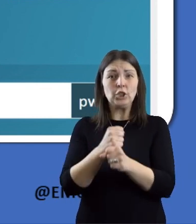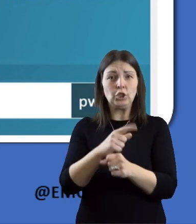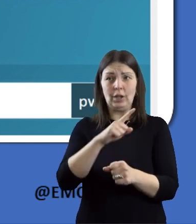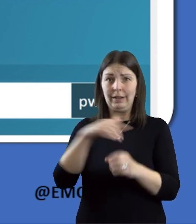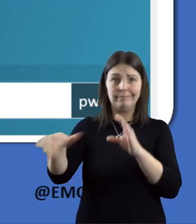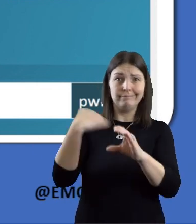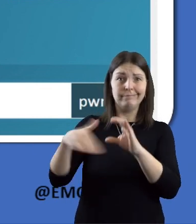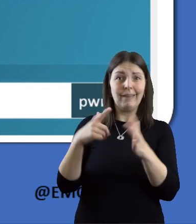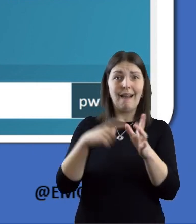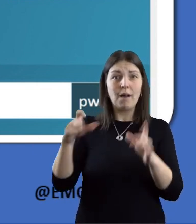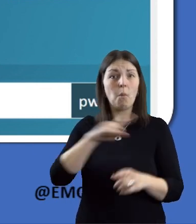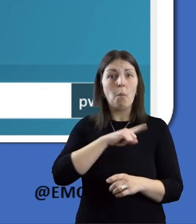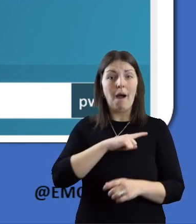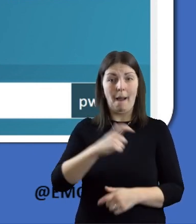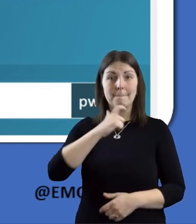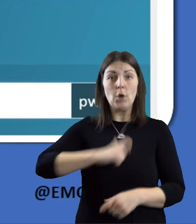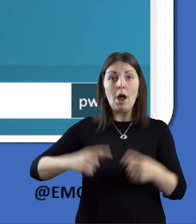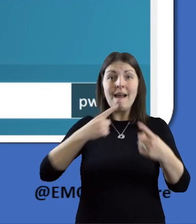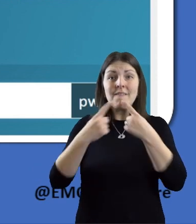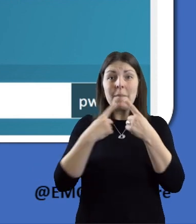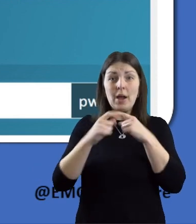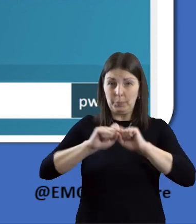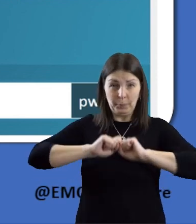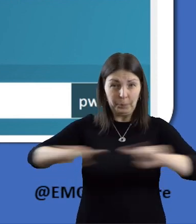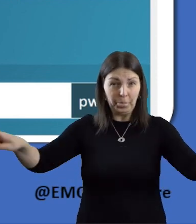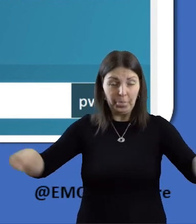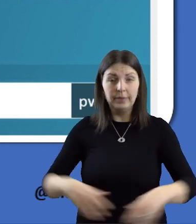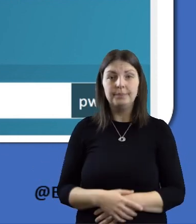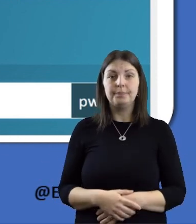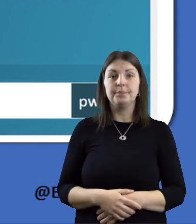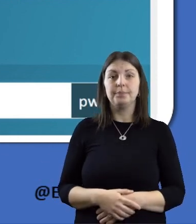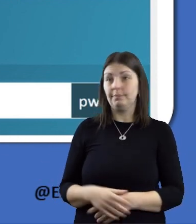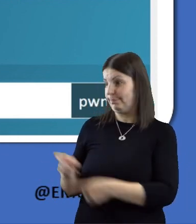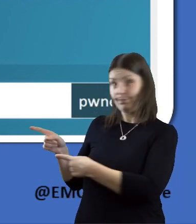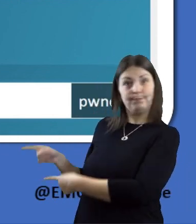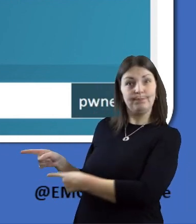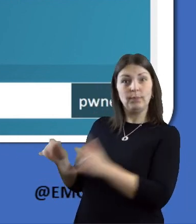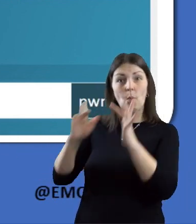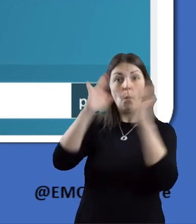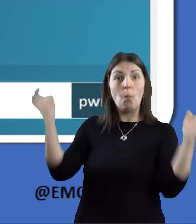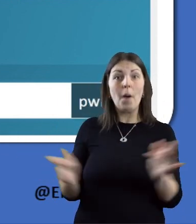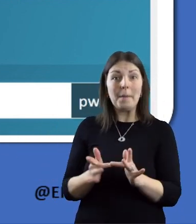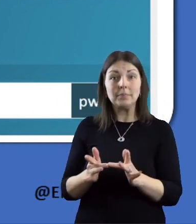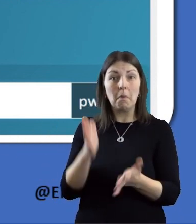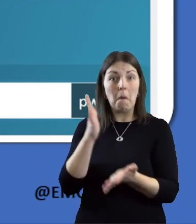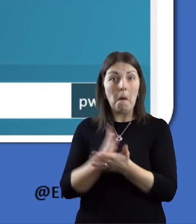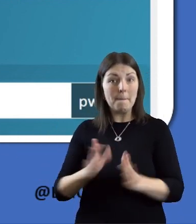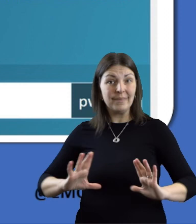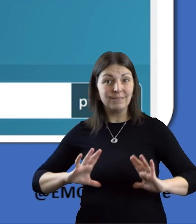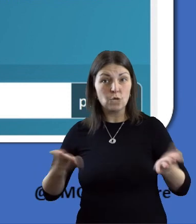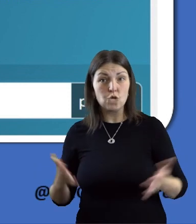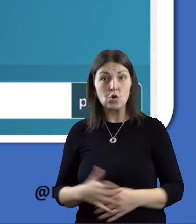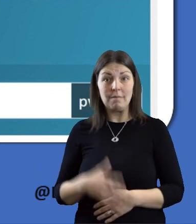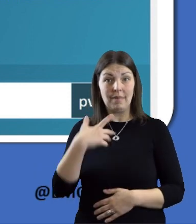your personal information was leaked in a data breach. HaveIBeenPwned.com is a free website that can check if your email has been compromised in a